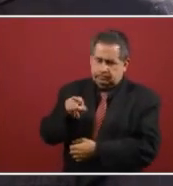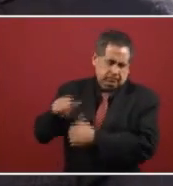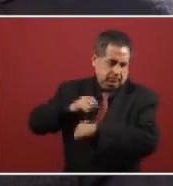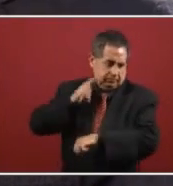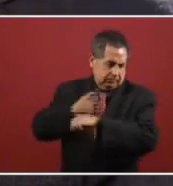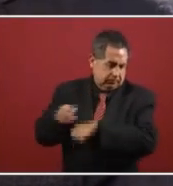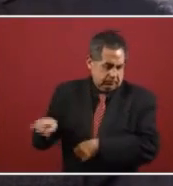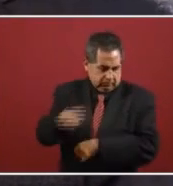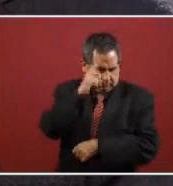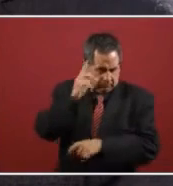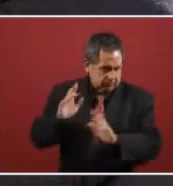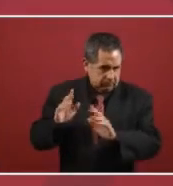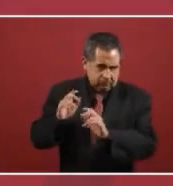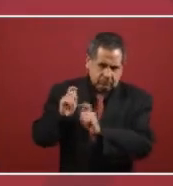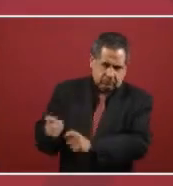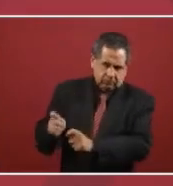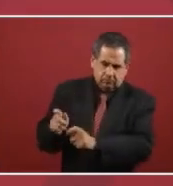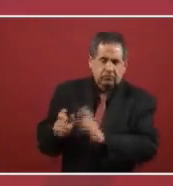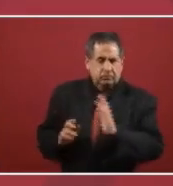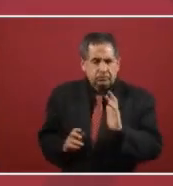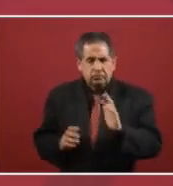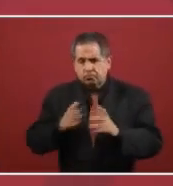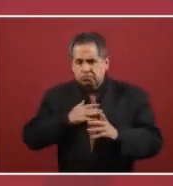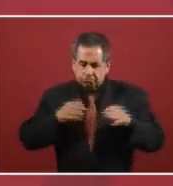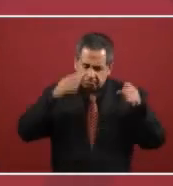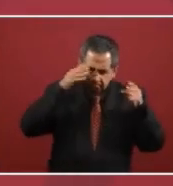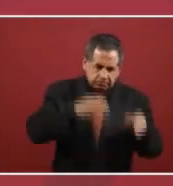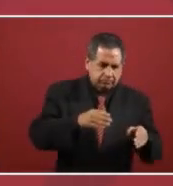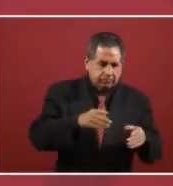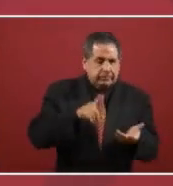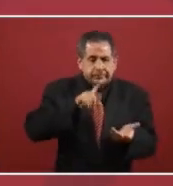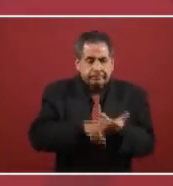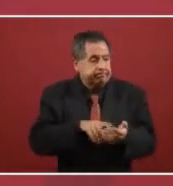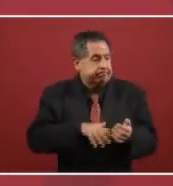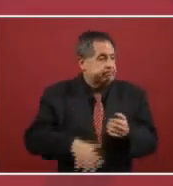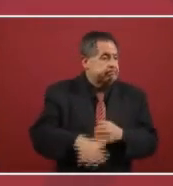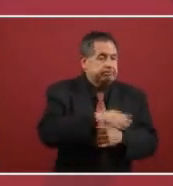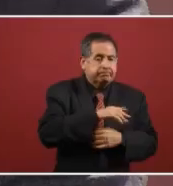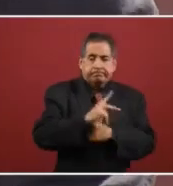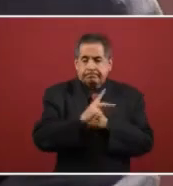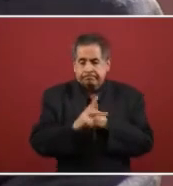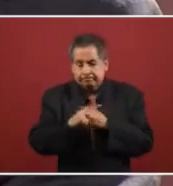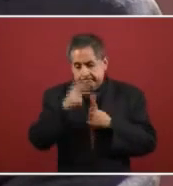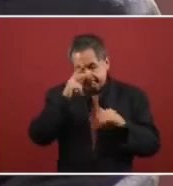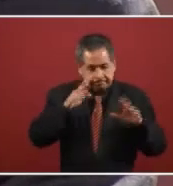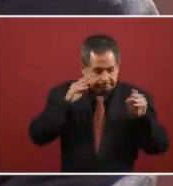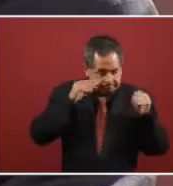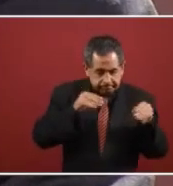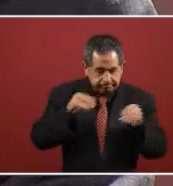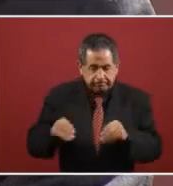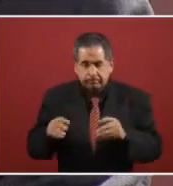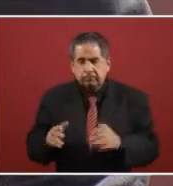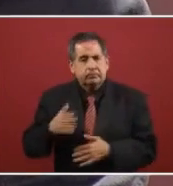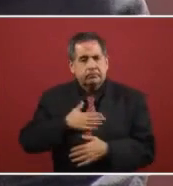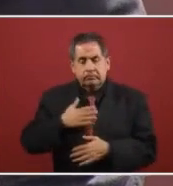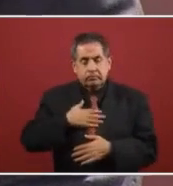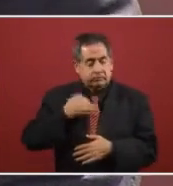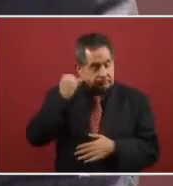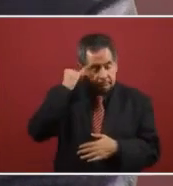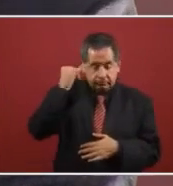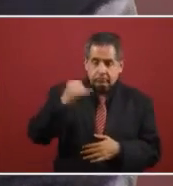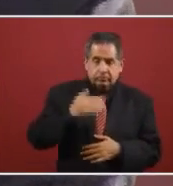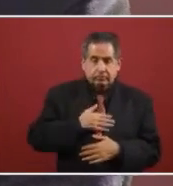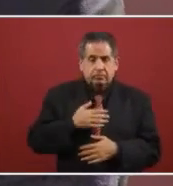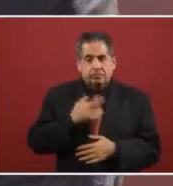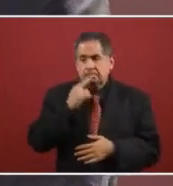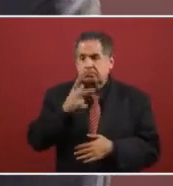for Exteriores. foreign relations. Y yo tengo que ocuparme también del I need to interno. occupy myself with the internal matters, Sostengo que la and I